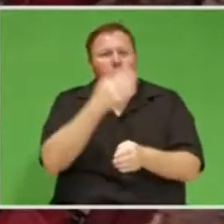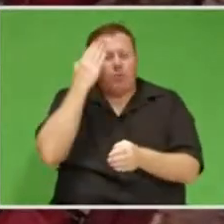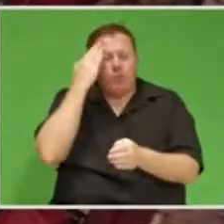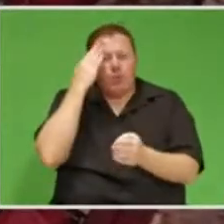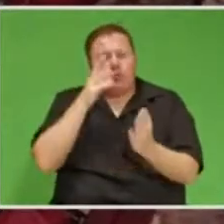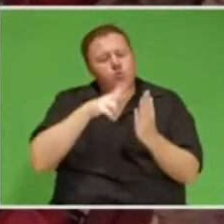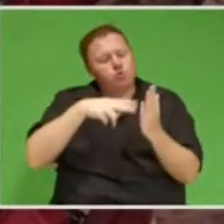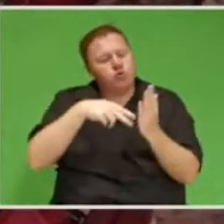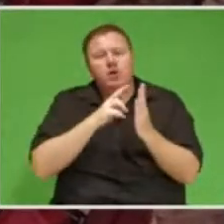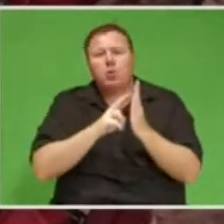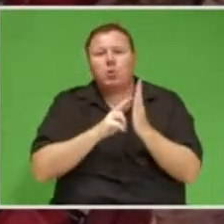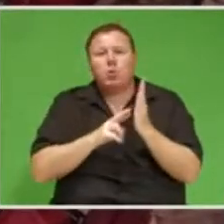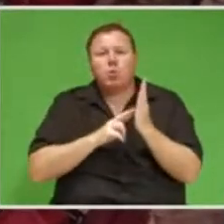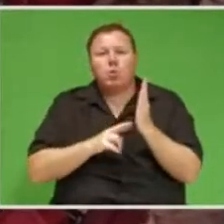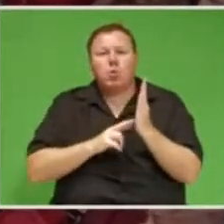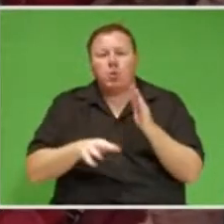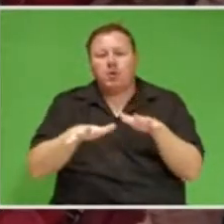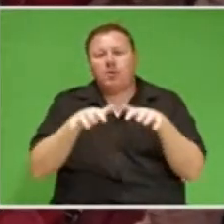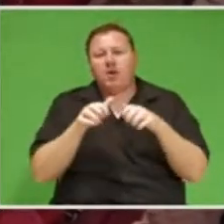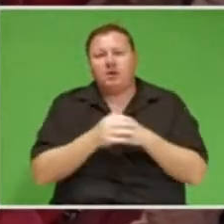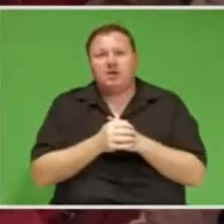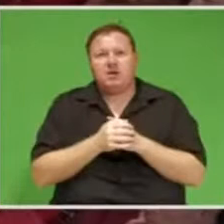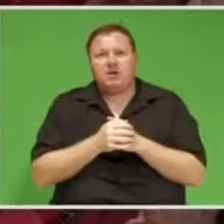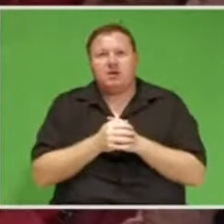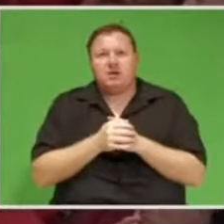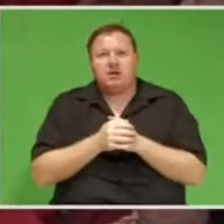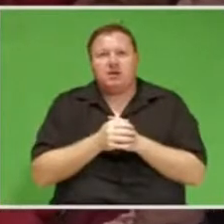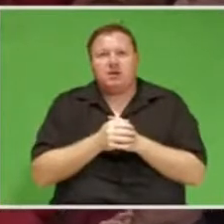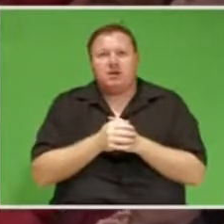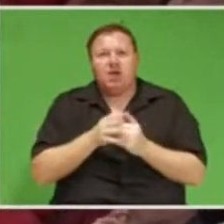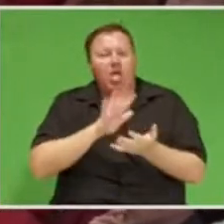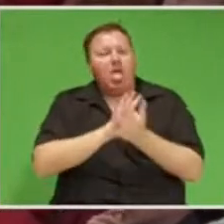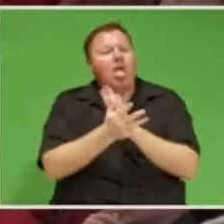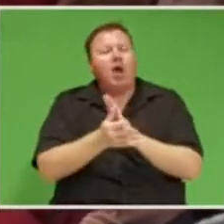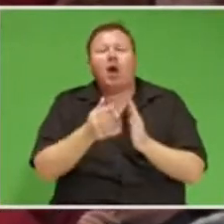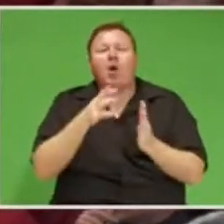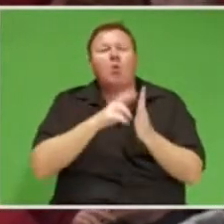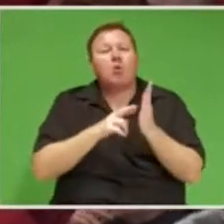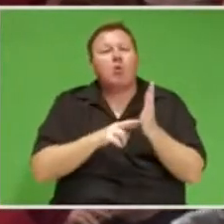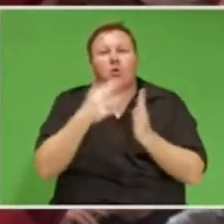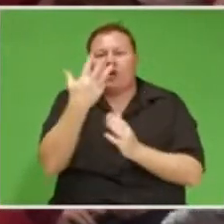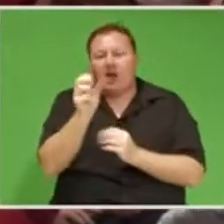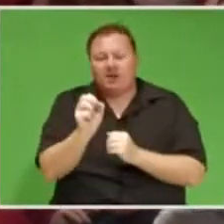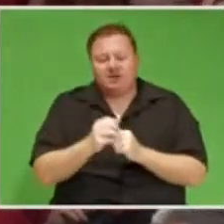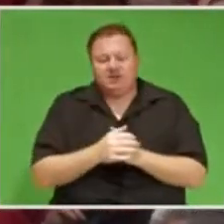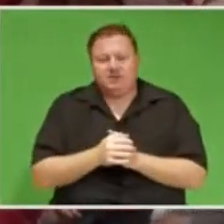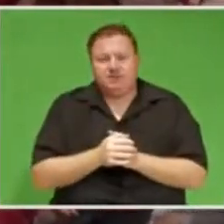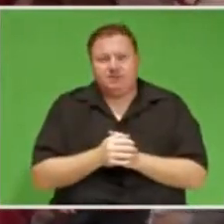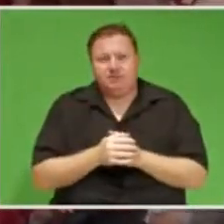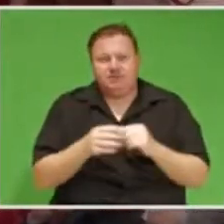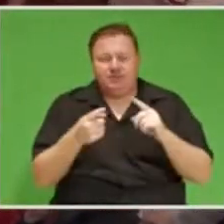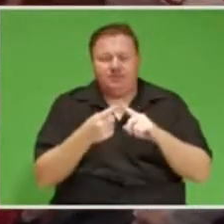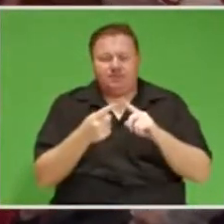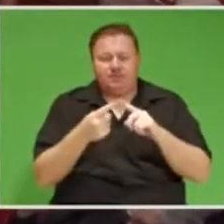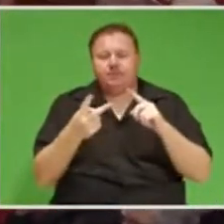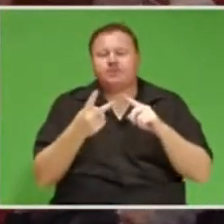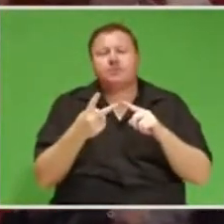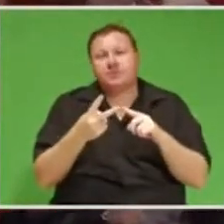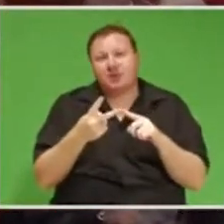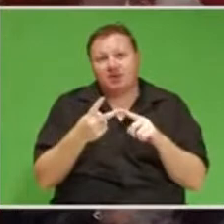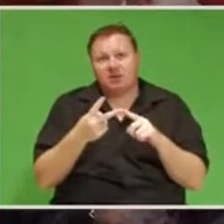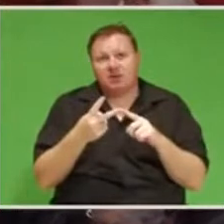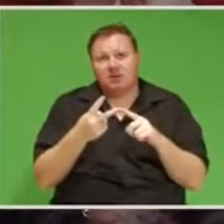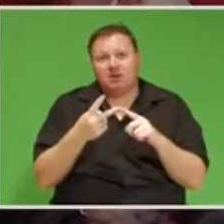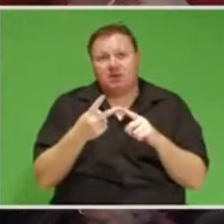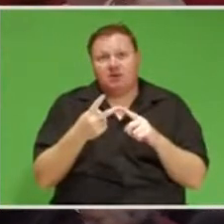And that is in violation of Rule 90 in terms of the rules. The second point of order, Speaker, is that you are